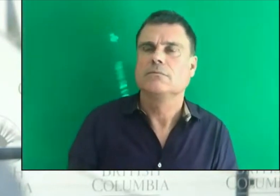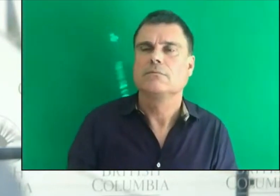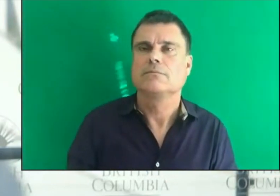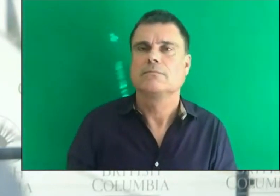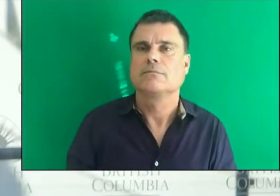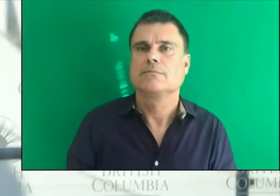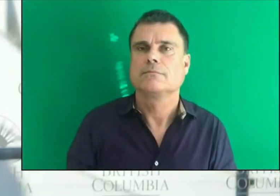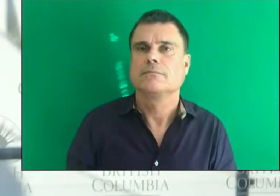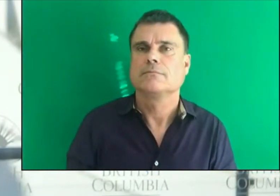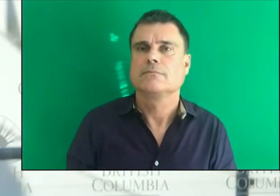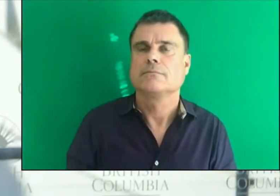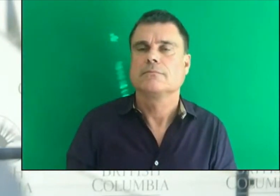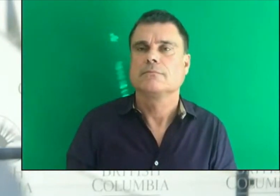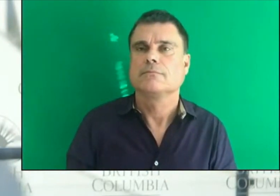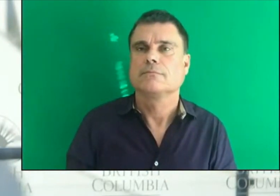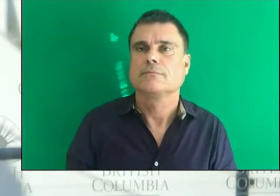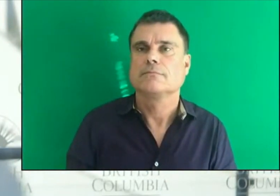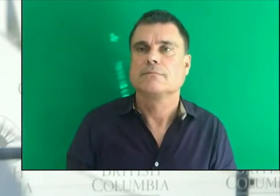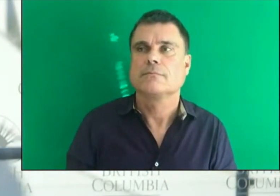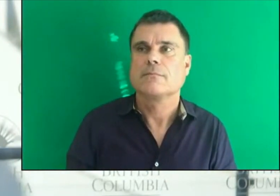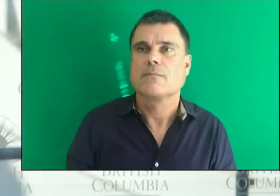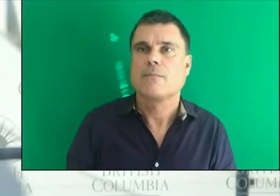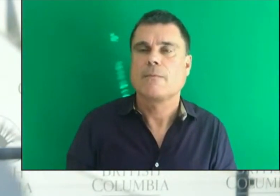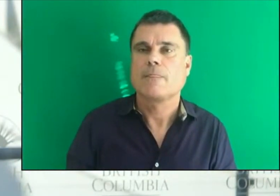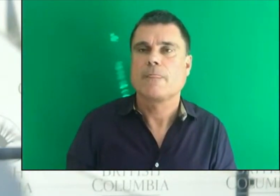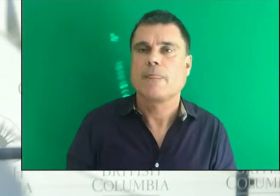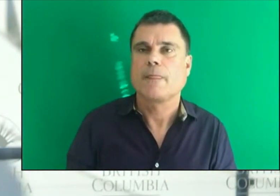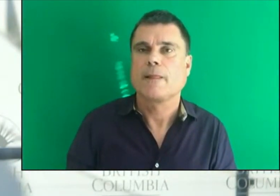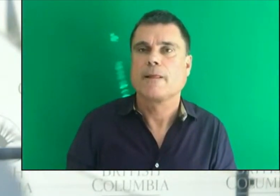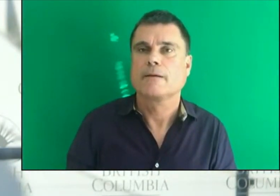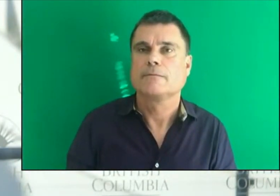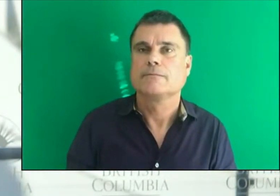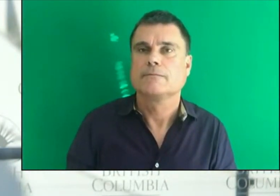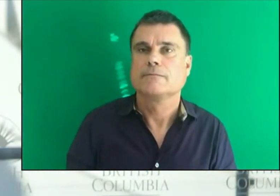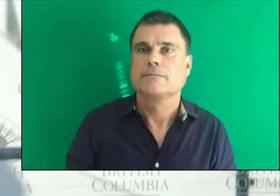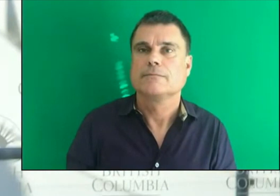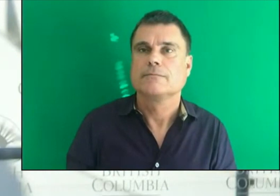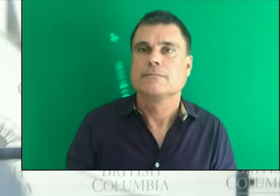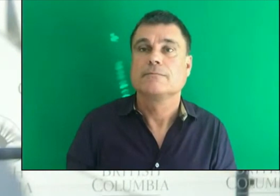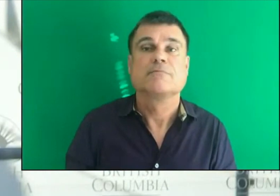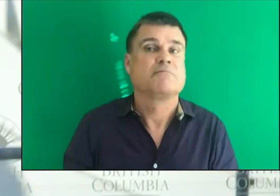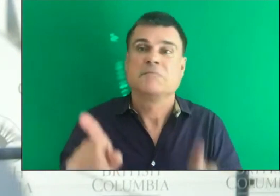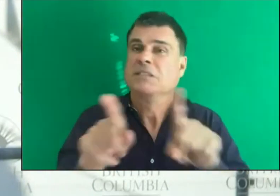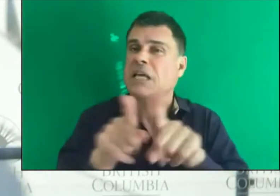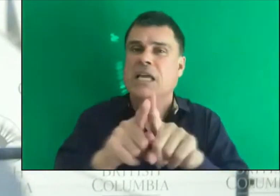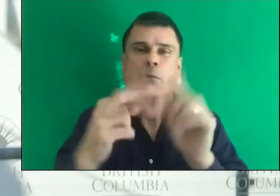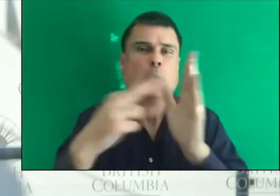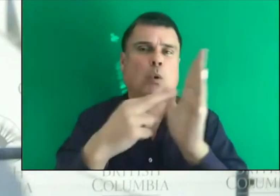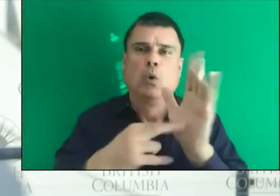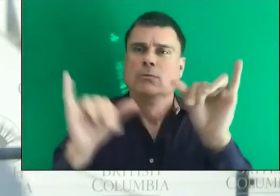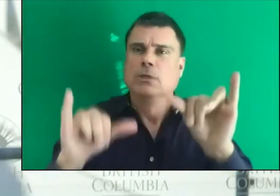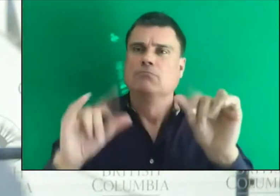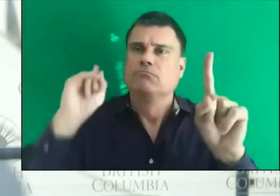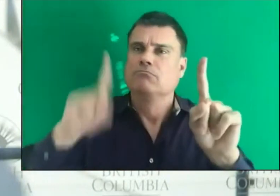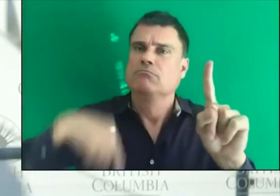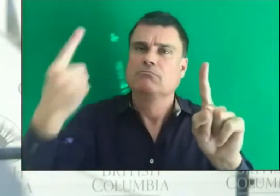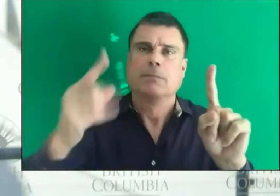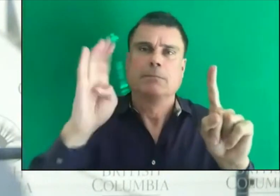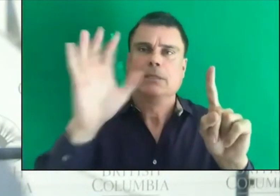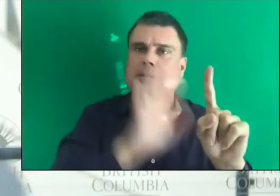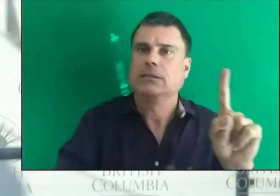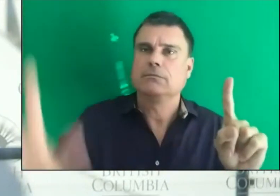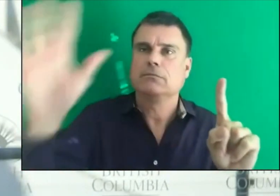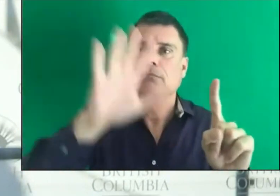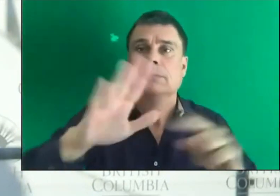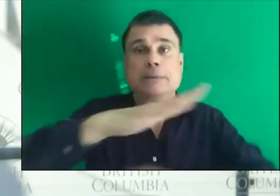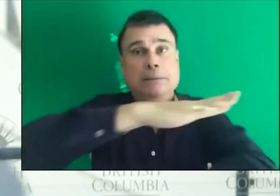Hi, Dr. Henry. I know there's a lot of questions here and a lot of clarity we still need, but I want to ask a bit about the social gatherings outdoors